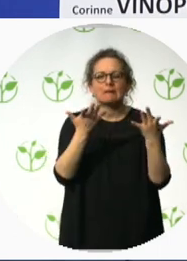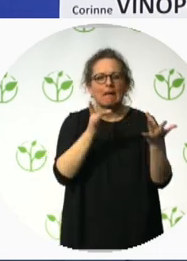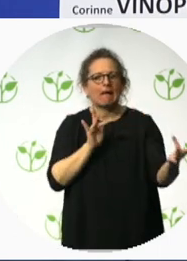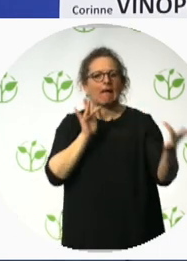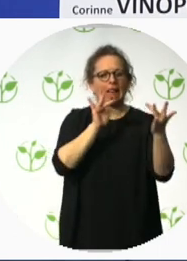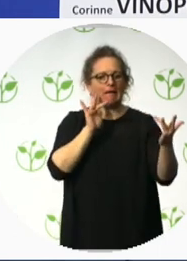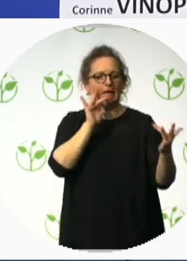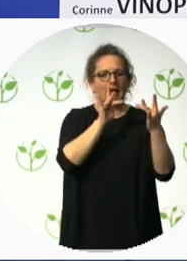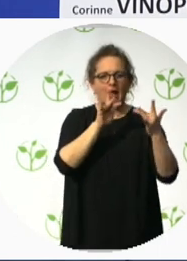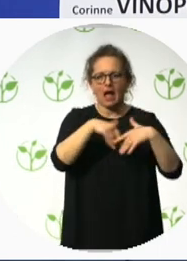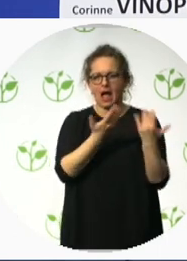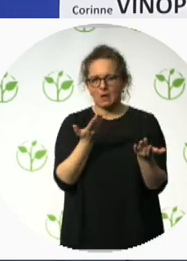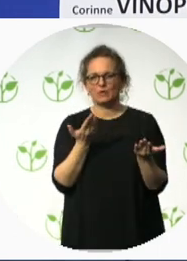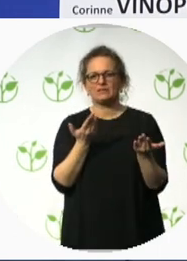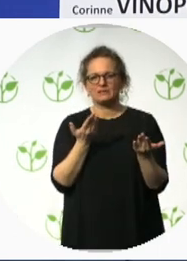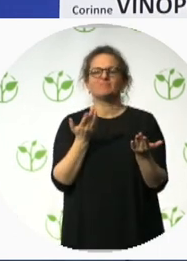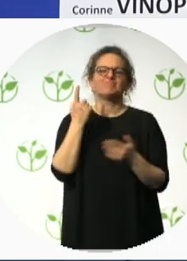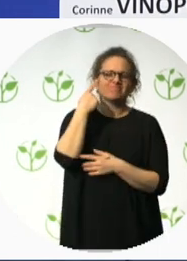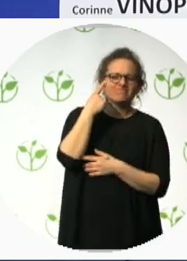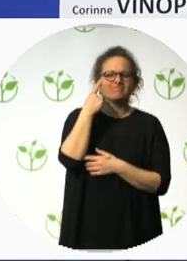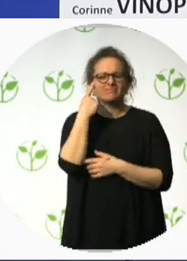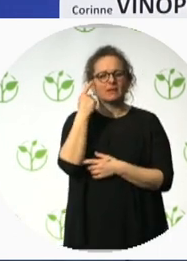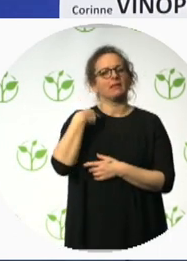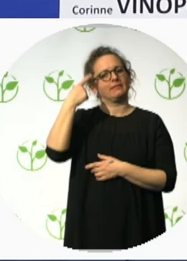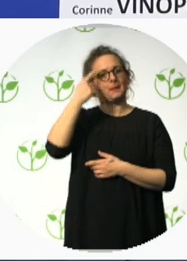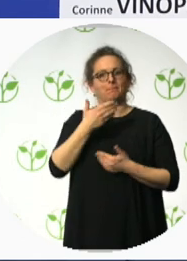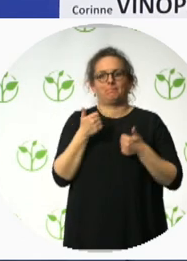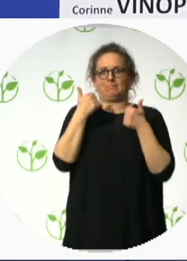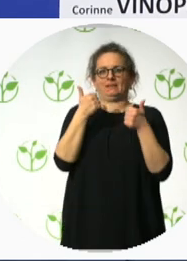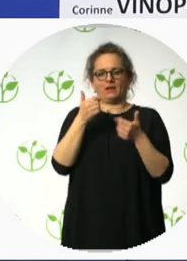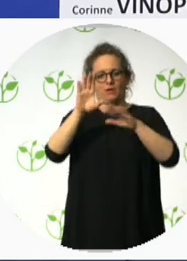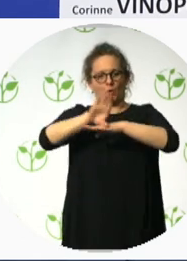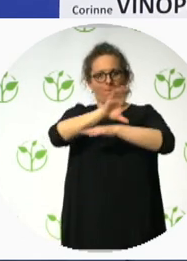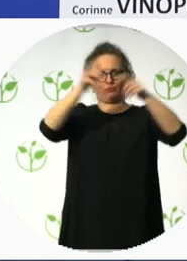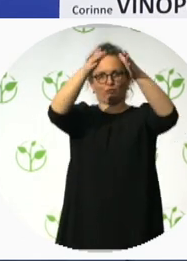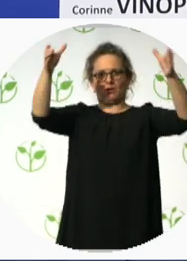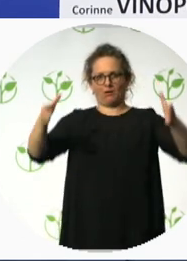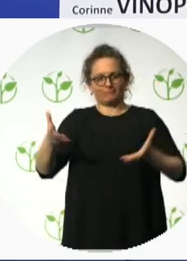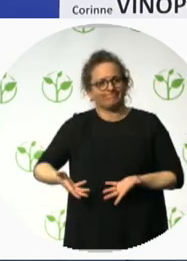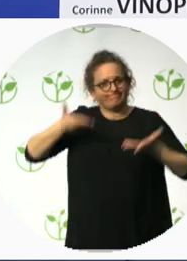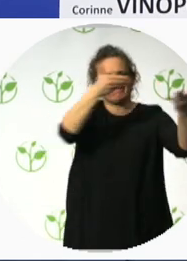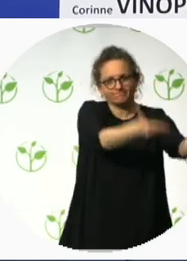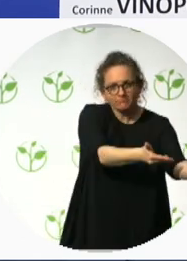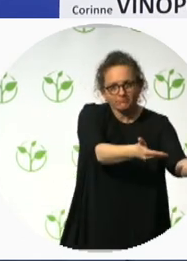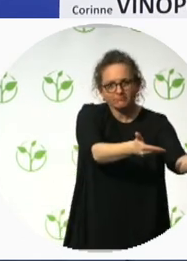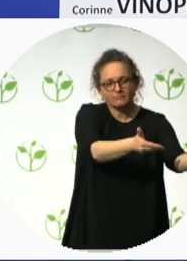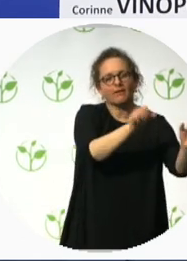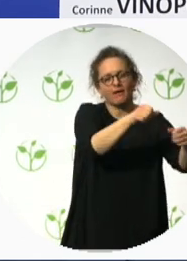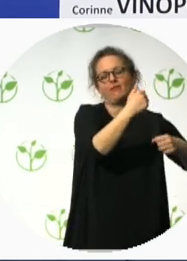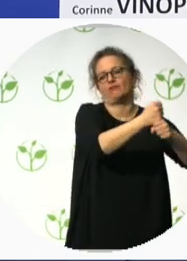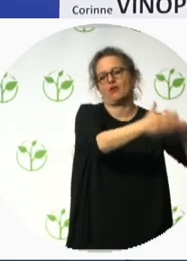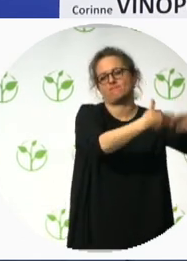very easily do is to swap out languages on many of the software engines and very quickly